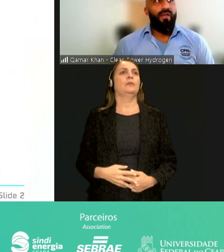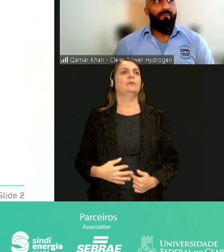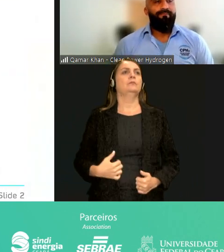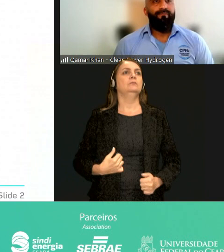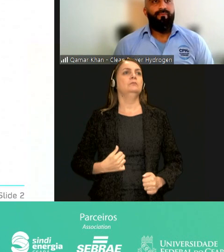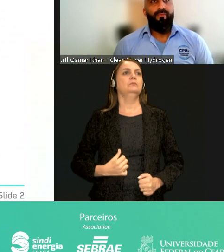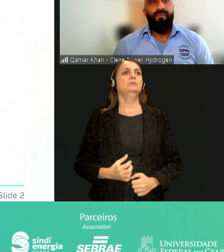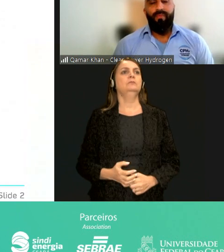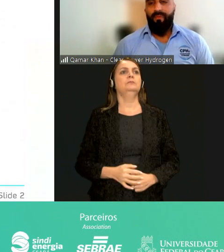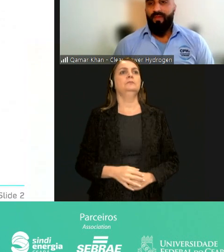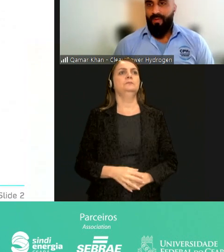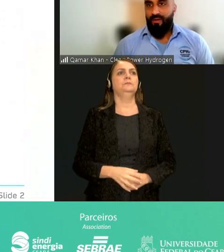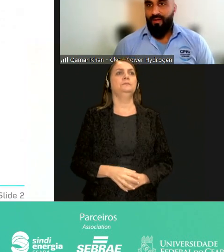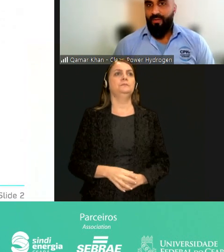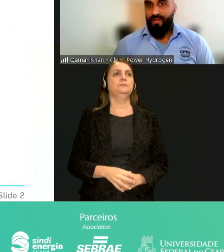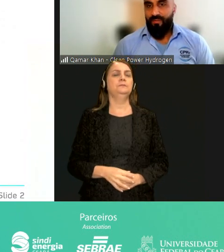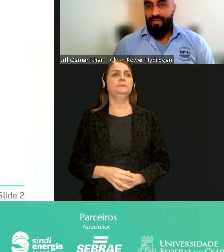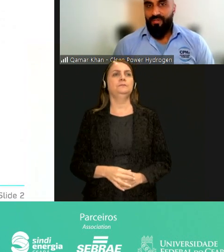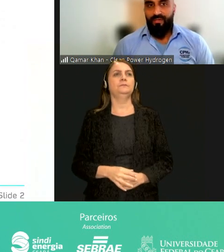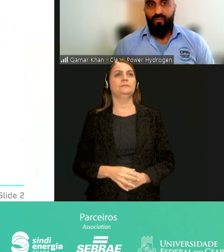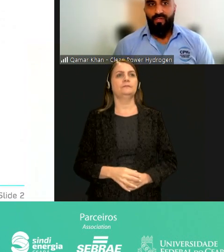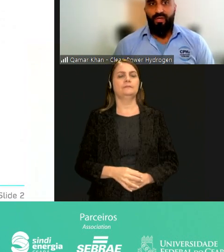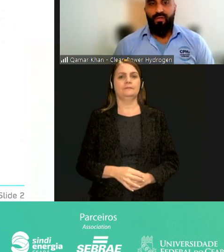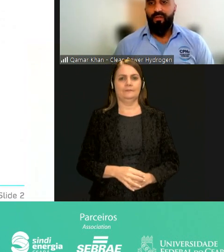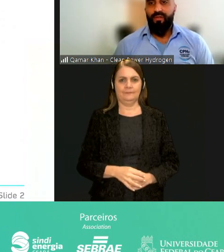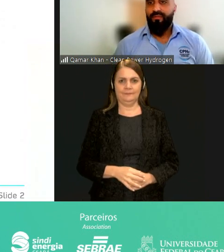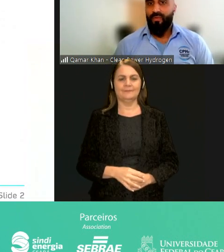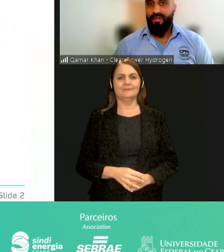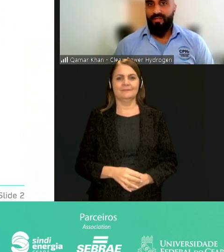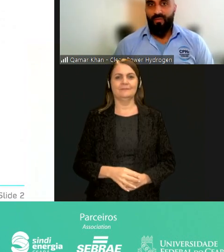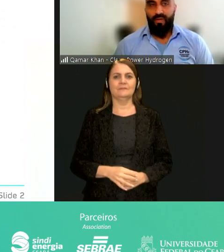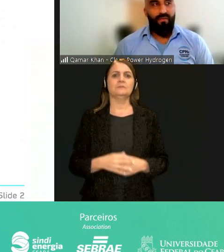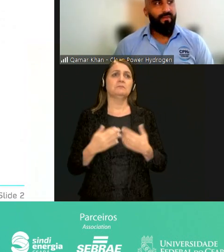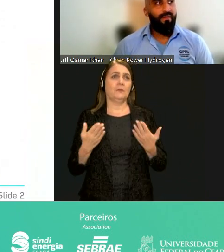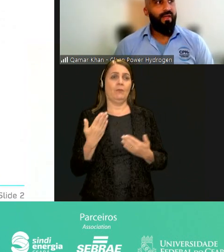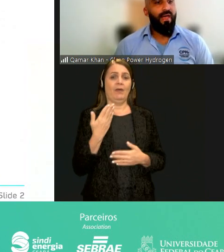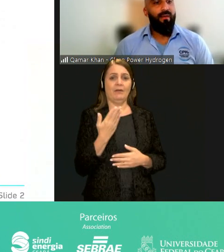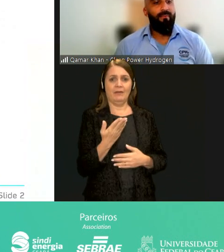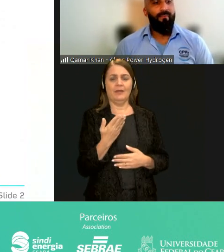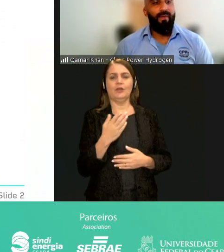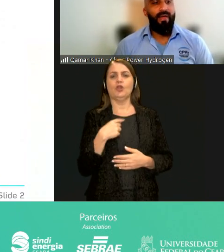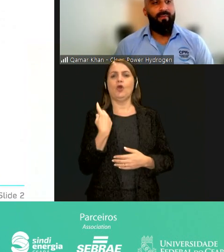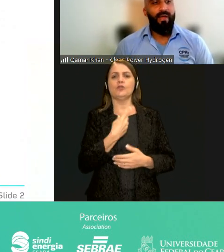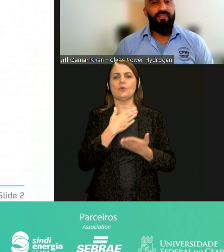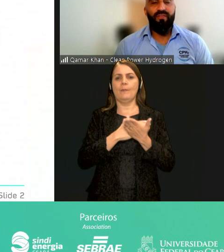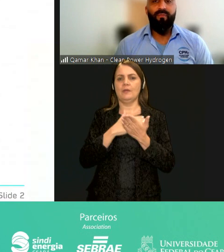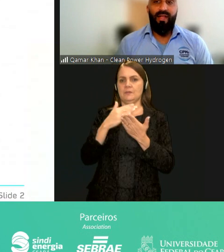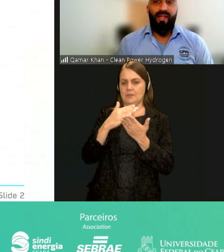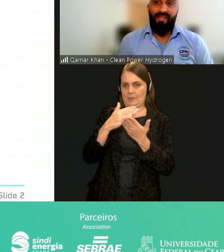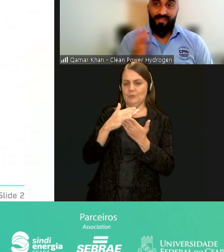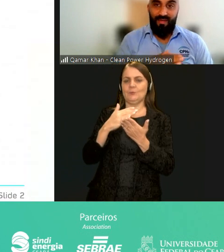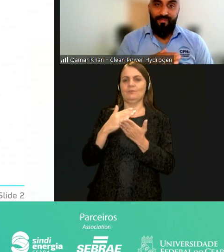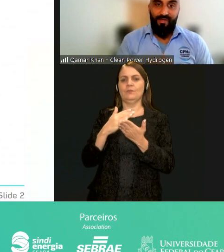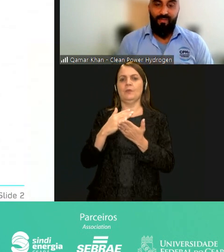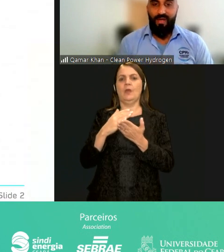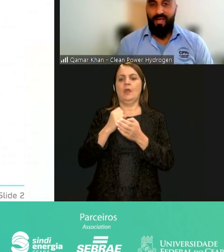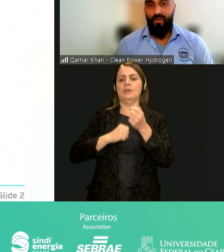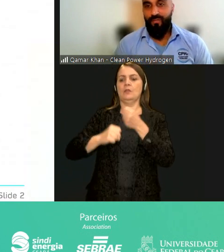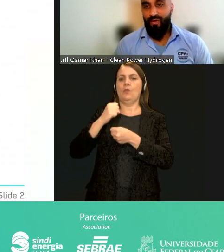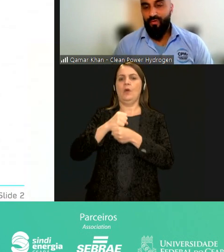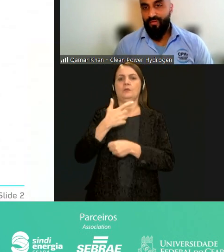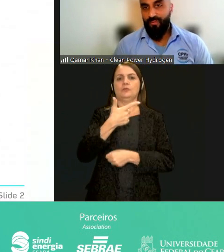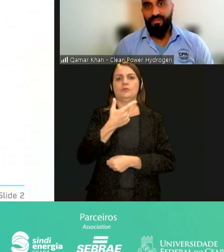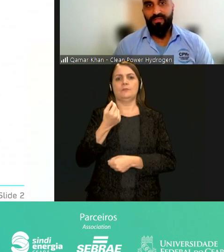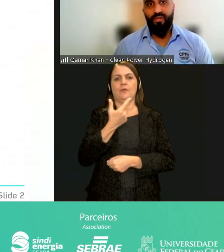So a bit of background about the business. We started off in 2012. Actually, I'll take a step further back. Our